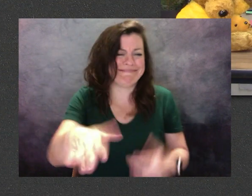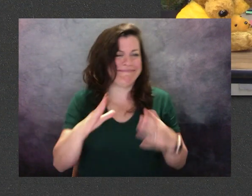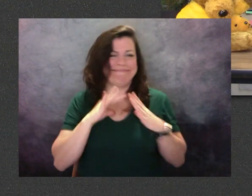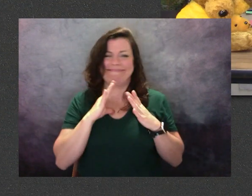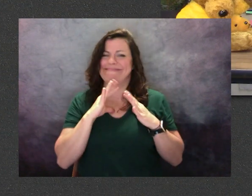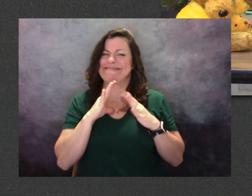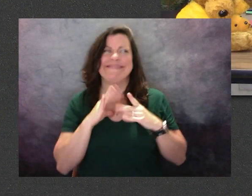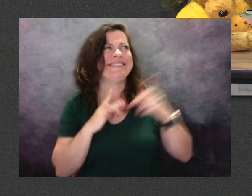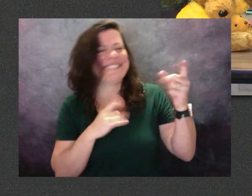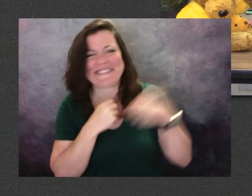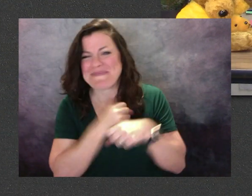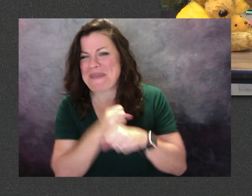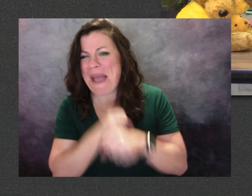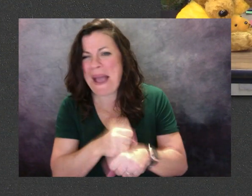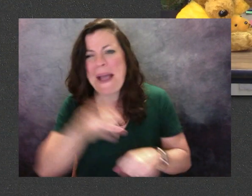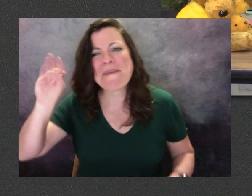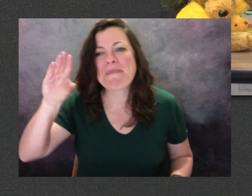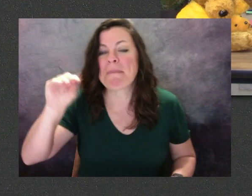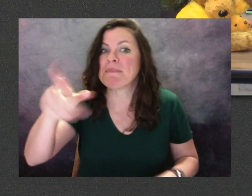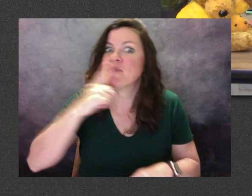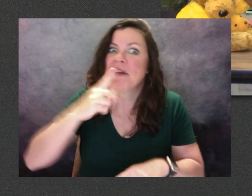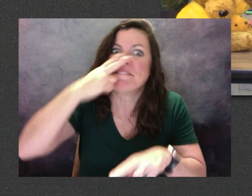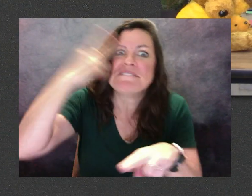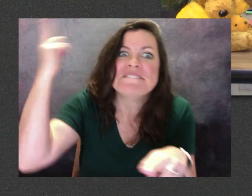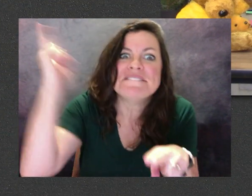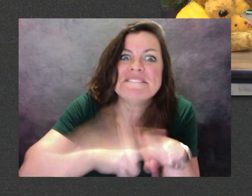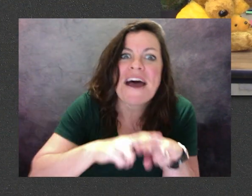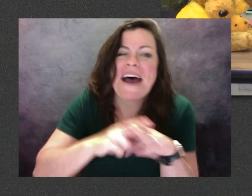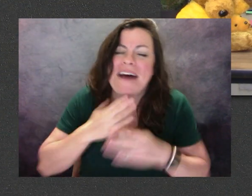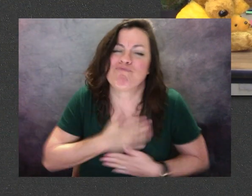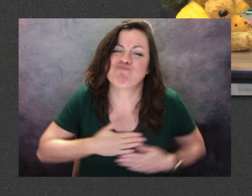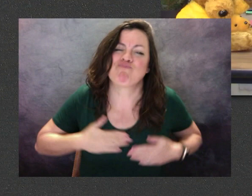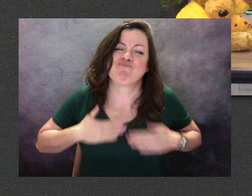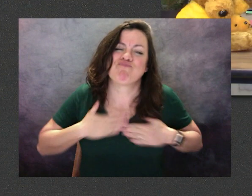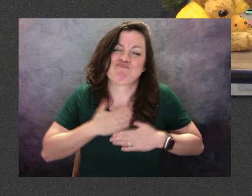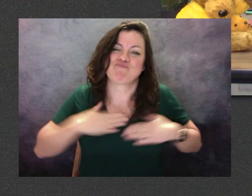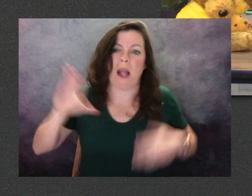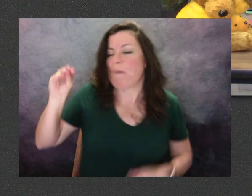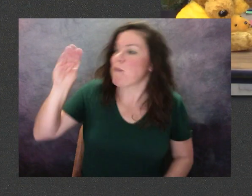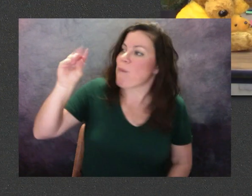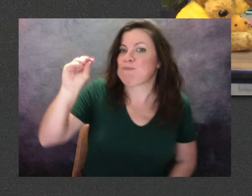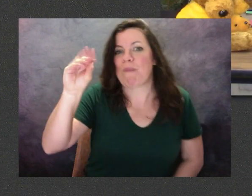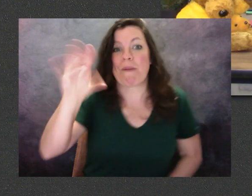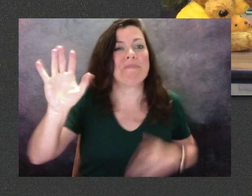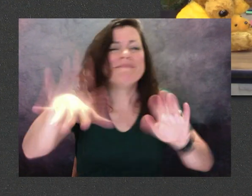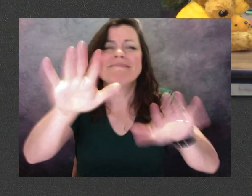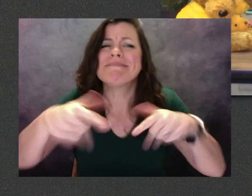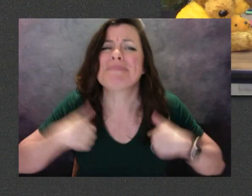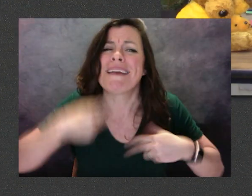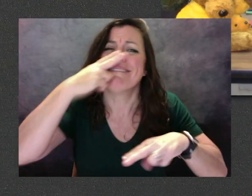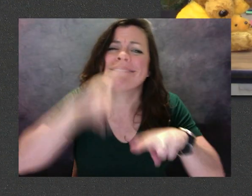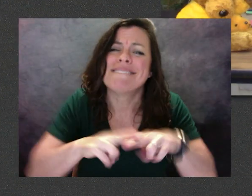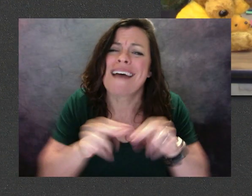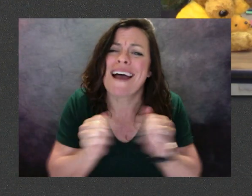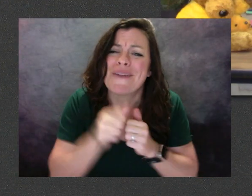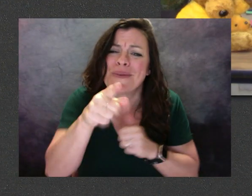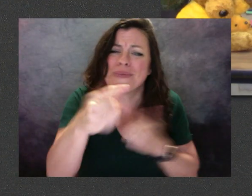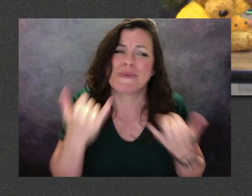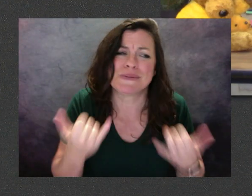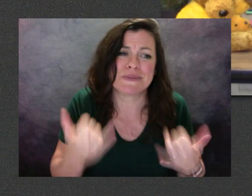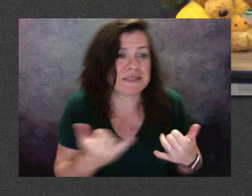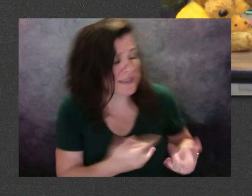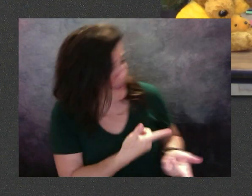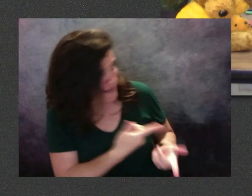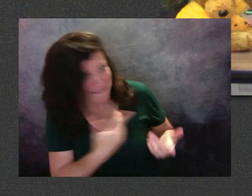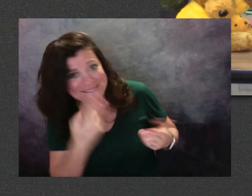so much fun with you today. Candy, did you have fun too? I think she did. I think my favorite part was